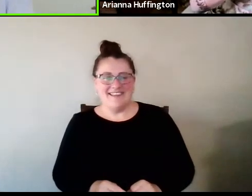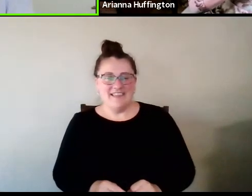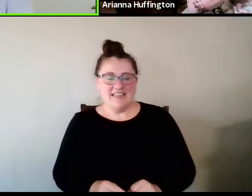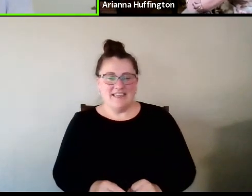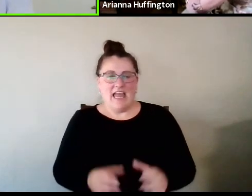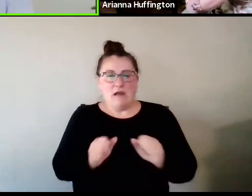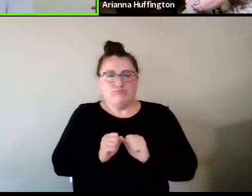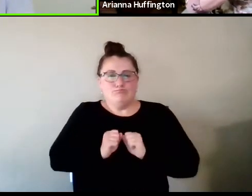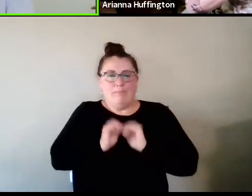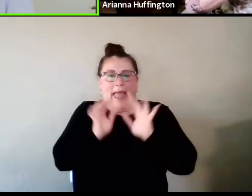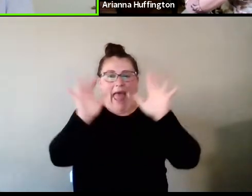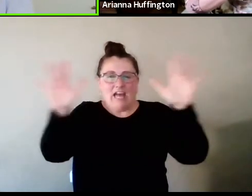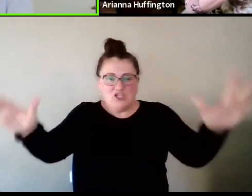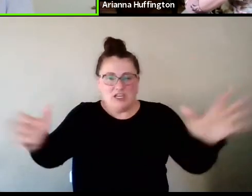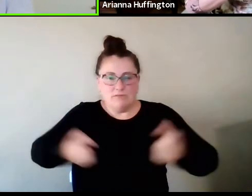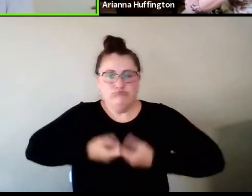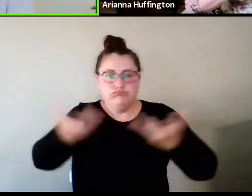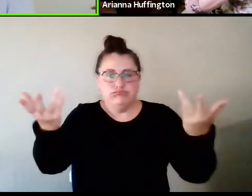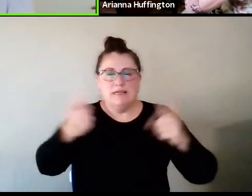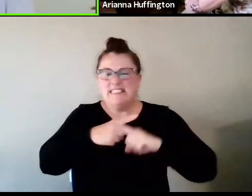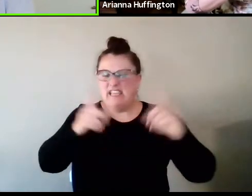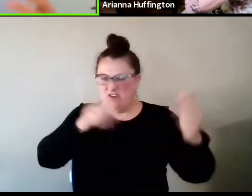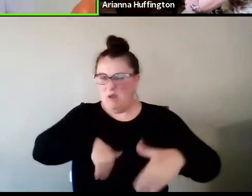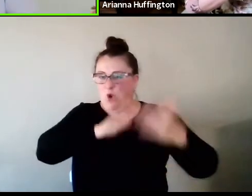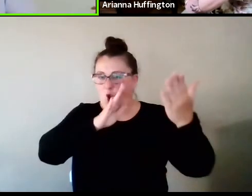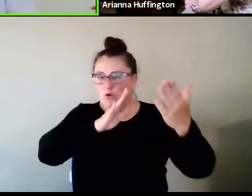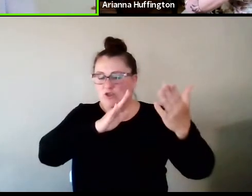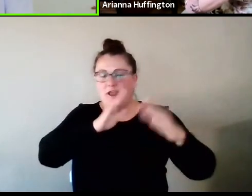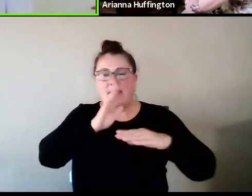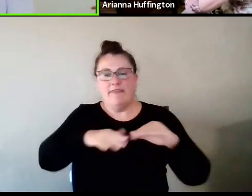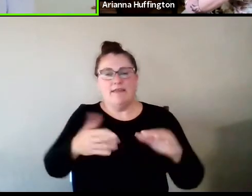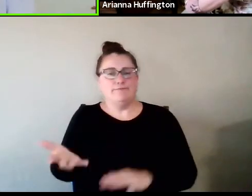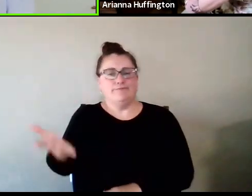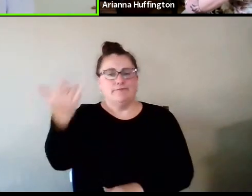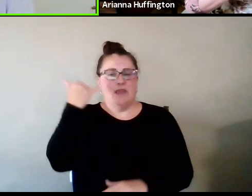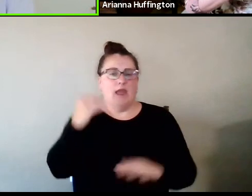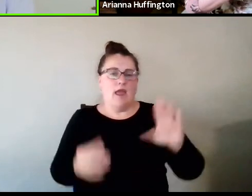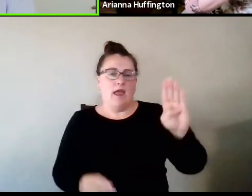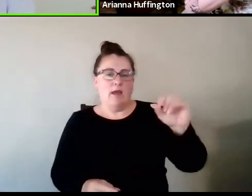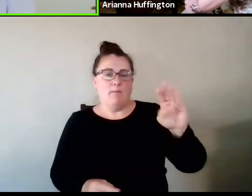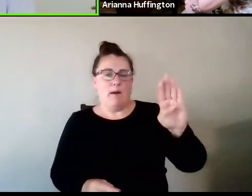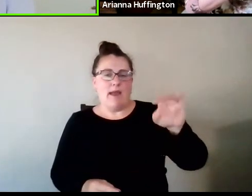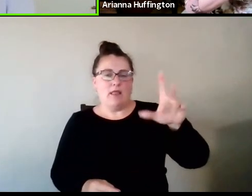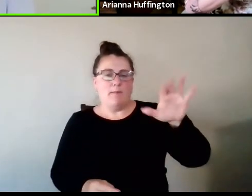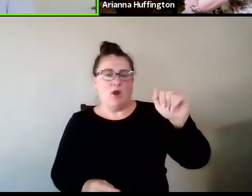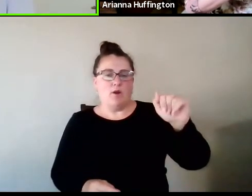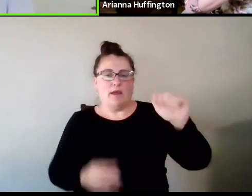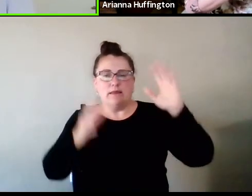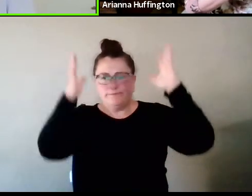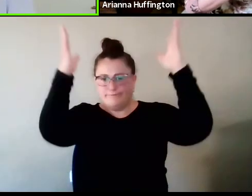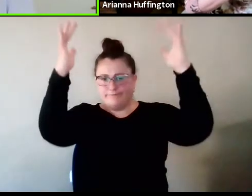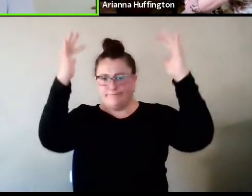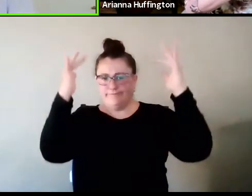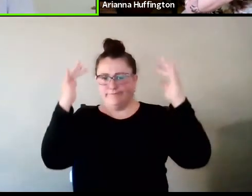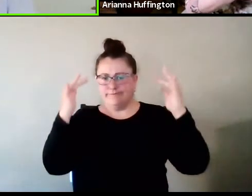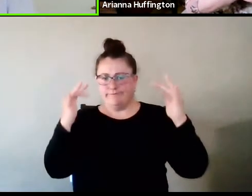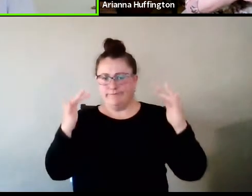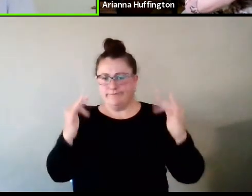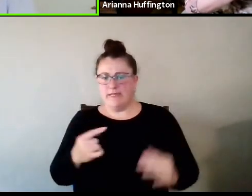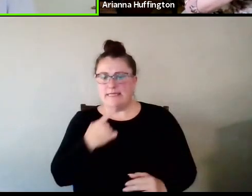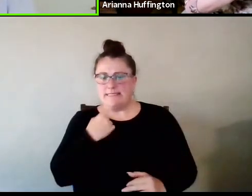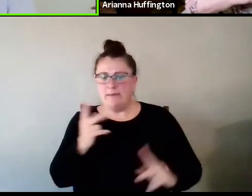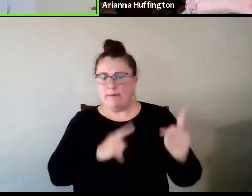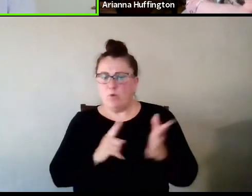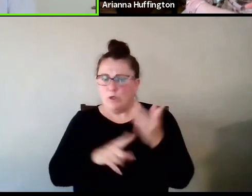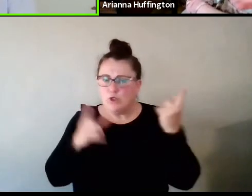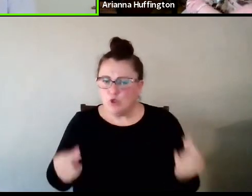human magic. And it's a very different approach than the old Bob McNamara, you know, top-down approach of, you know, telling people what to do.